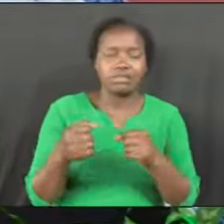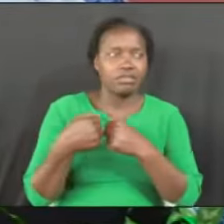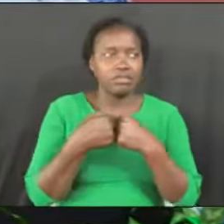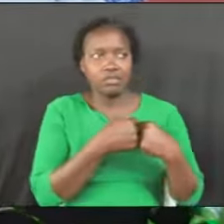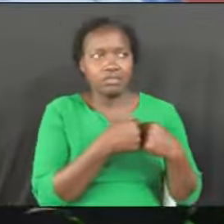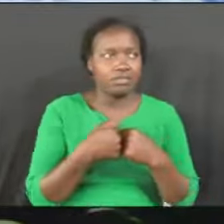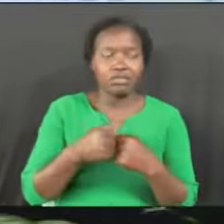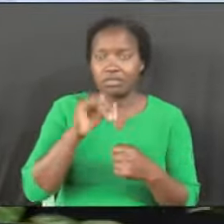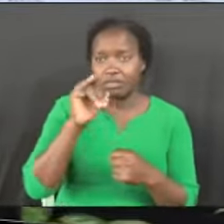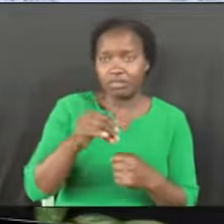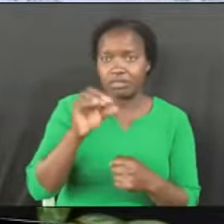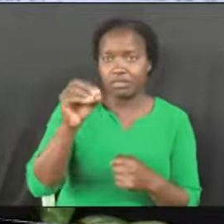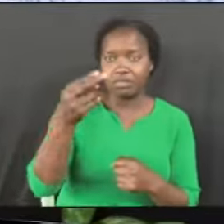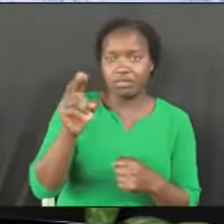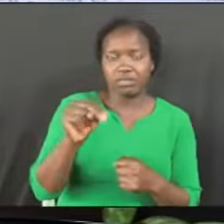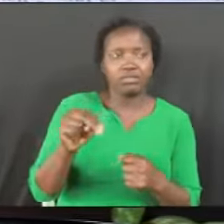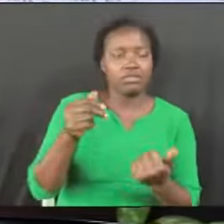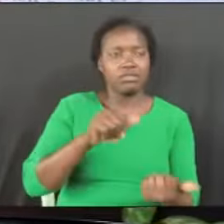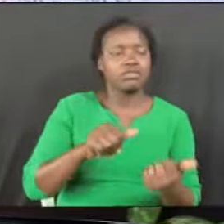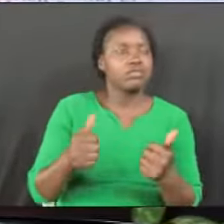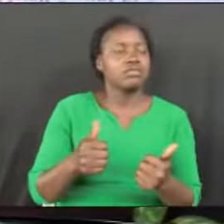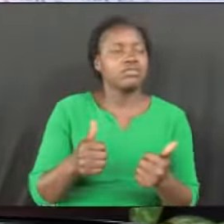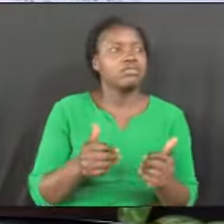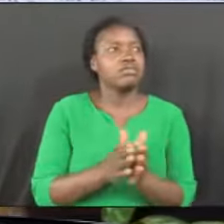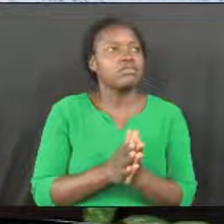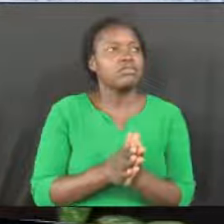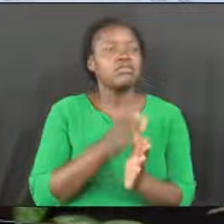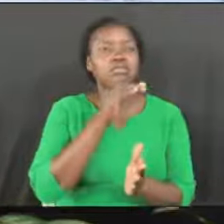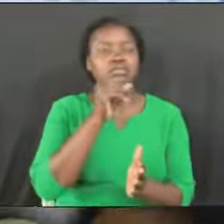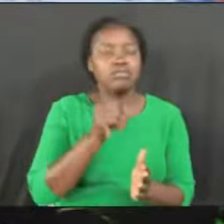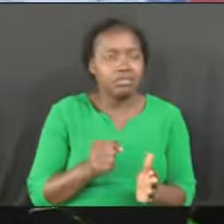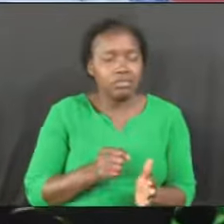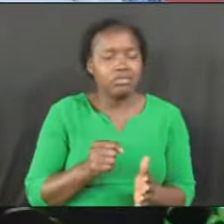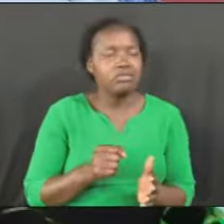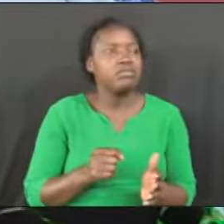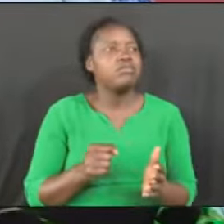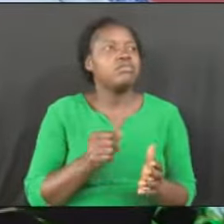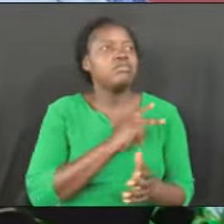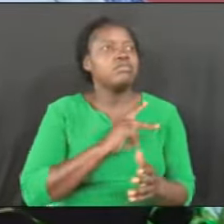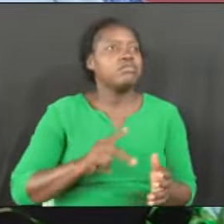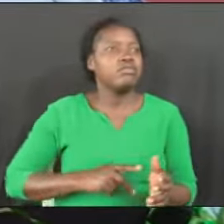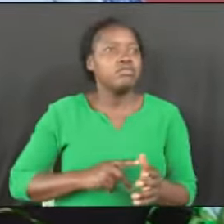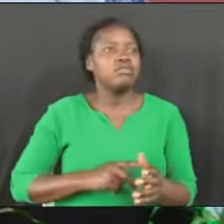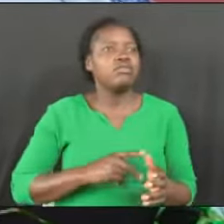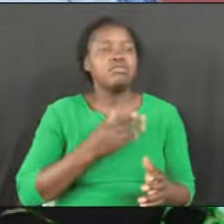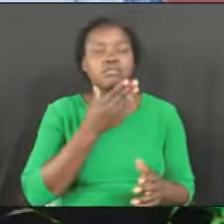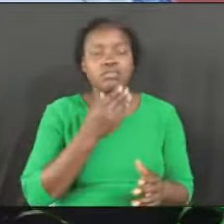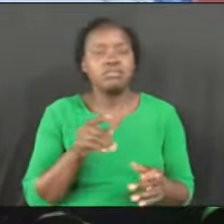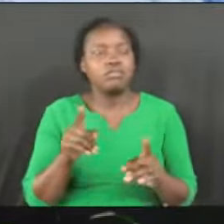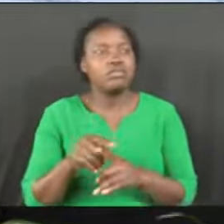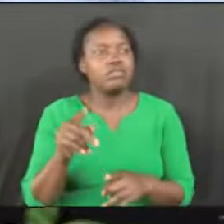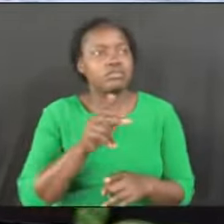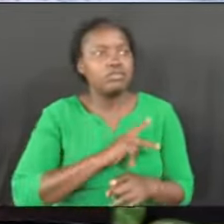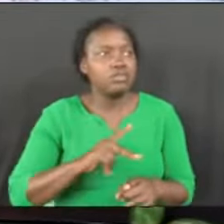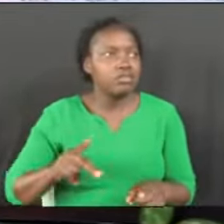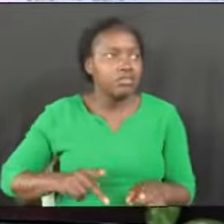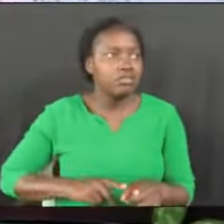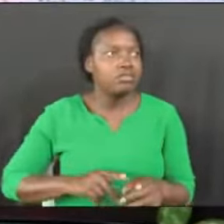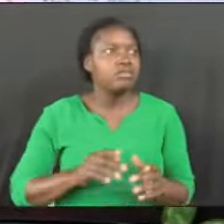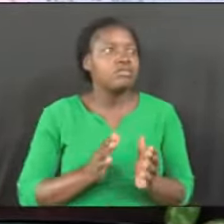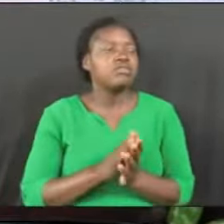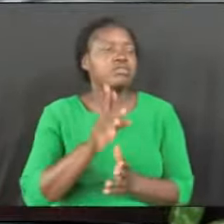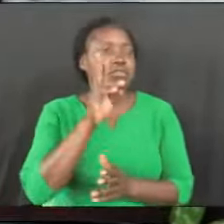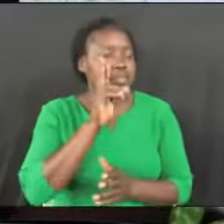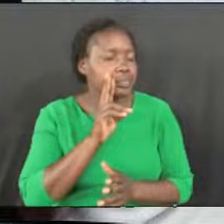his grandfather is wicked. His father is wicked. His aunt and his